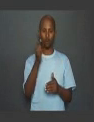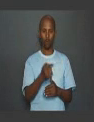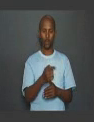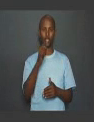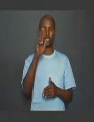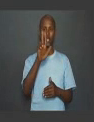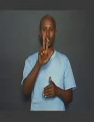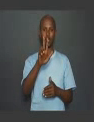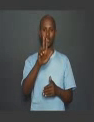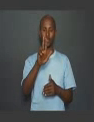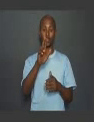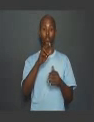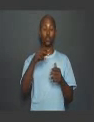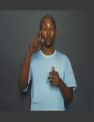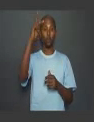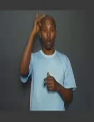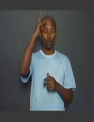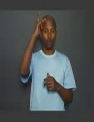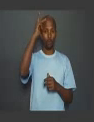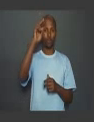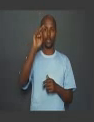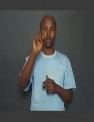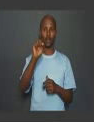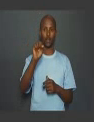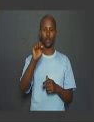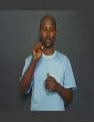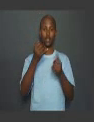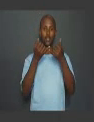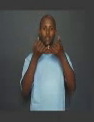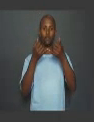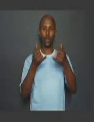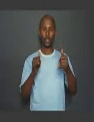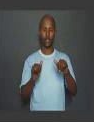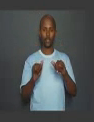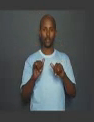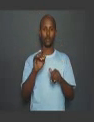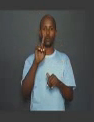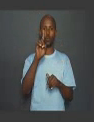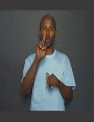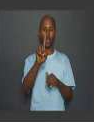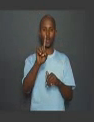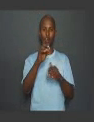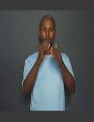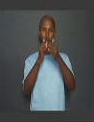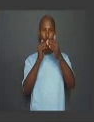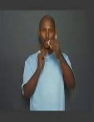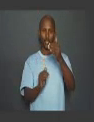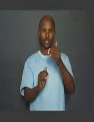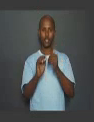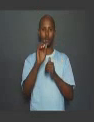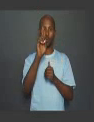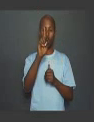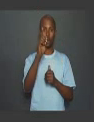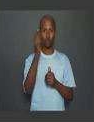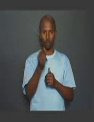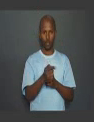over 3 to the power of n divided by 1 minus 1